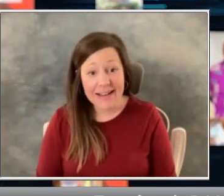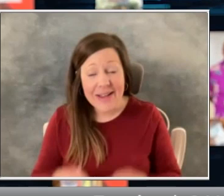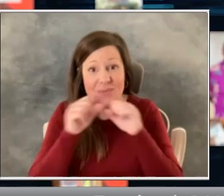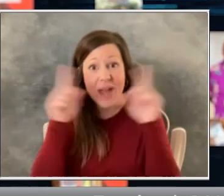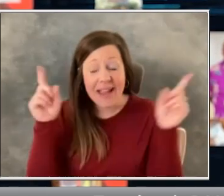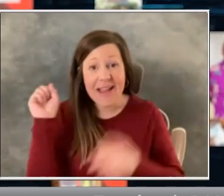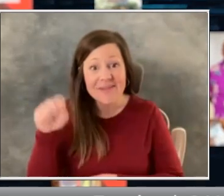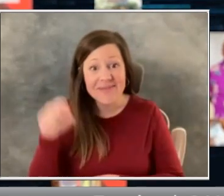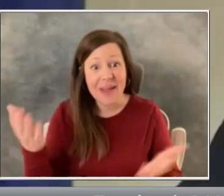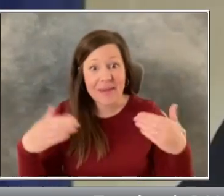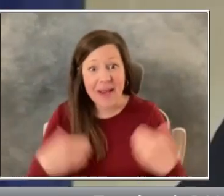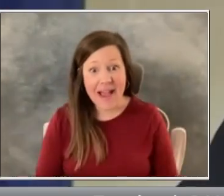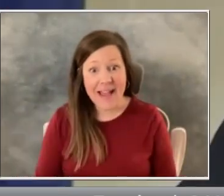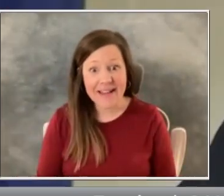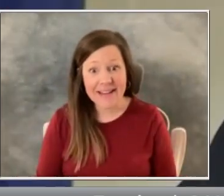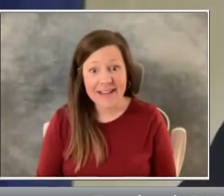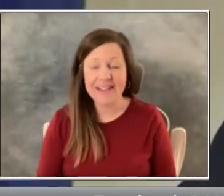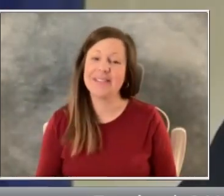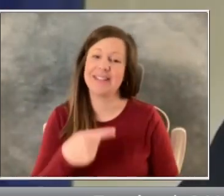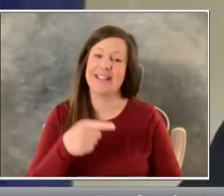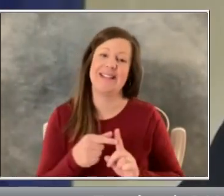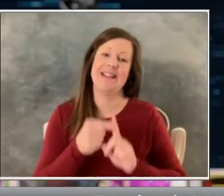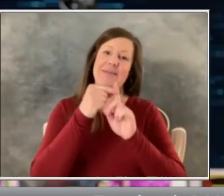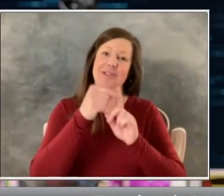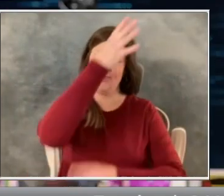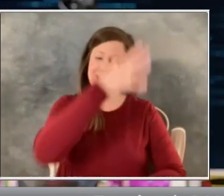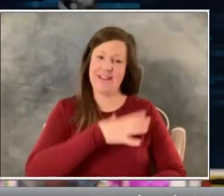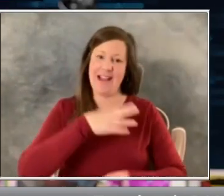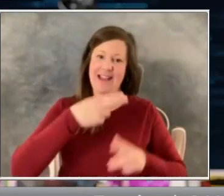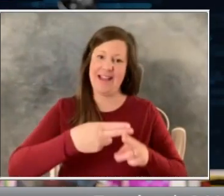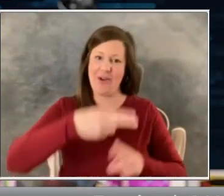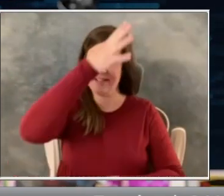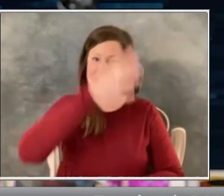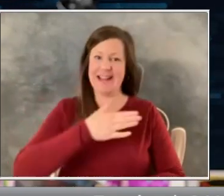He's that special kind of guy that I call Dad, my hero.